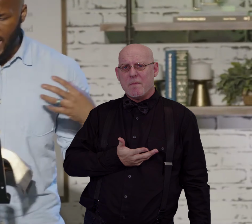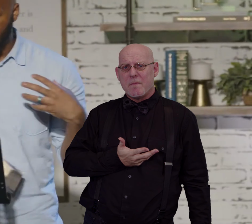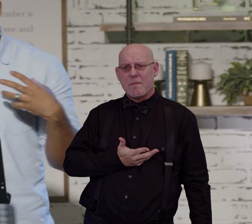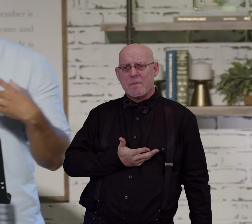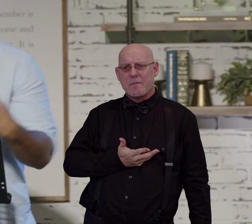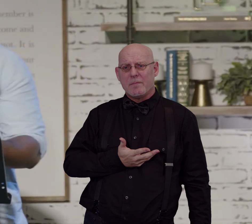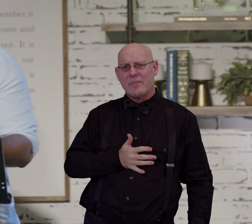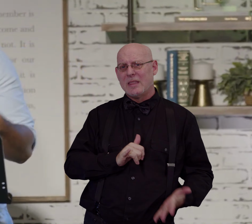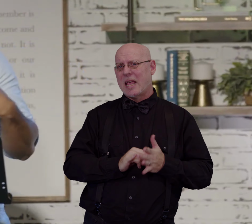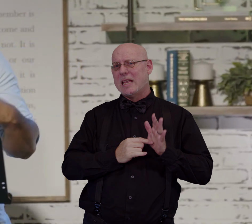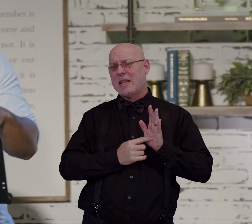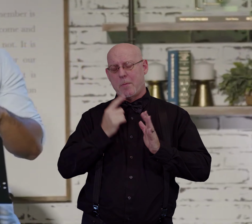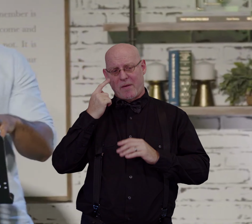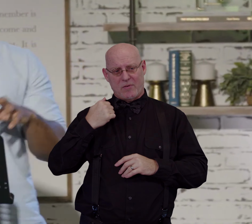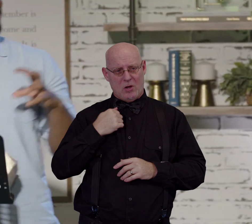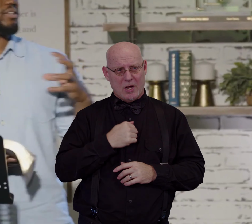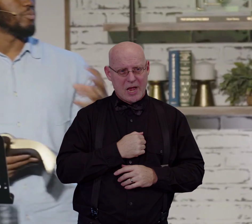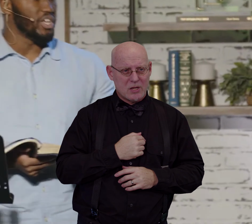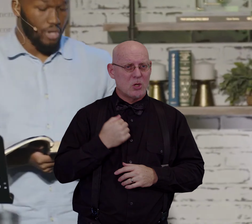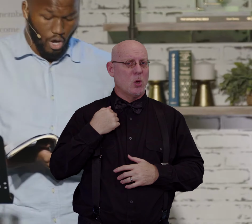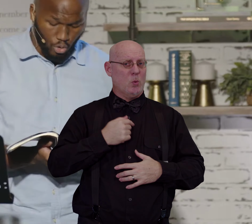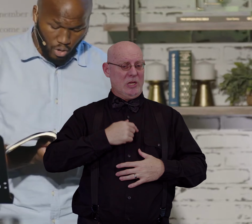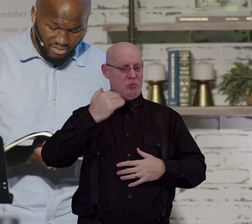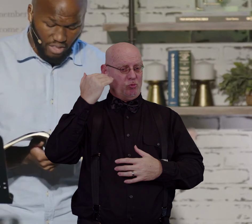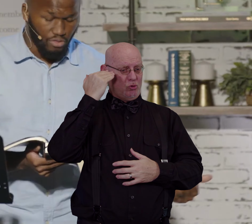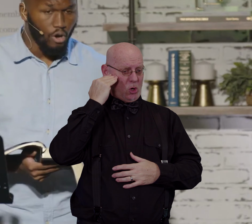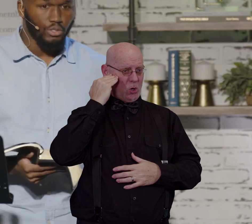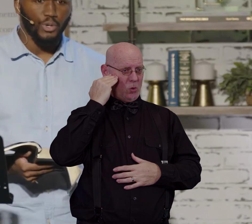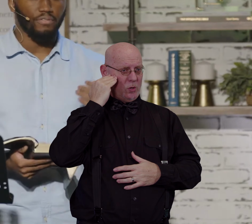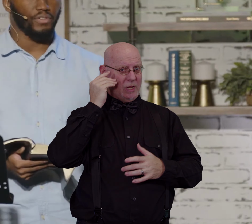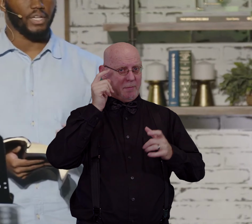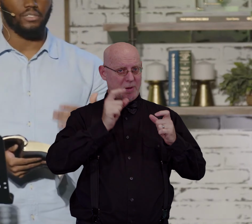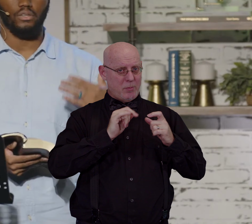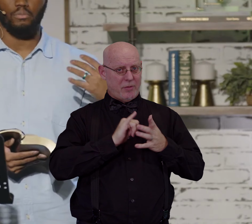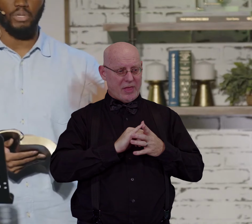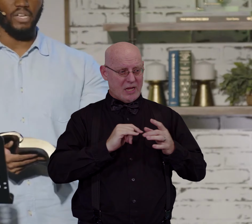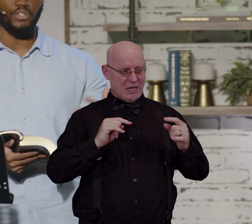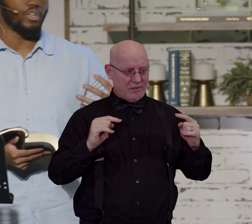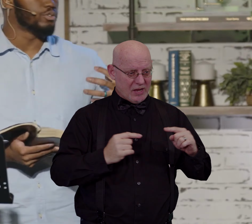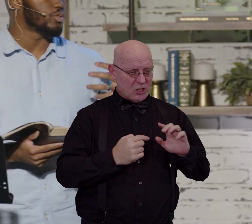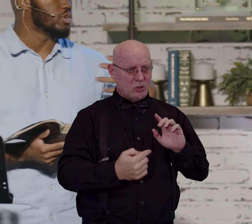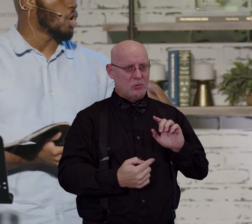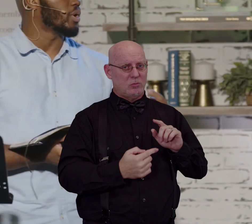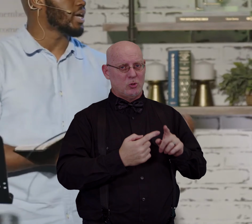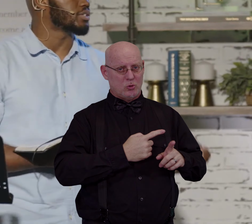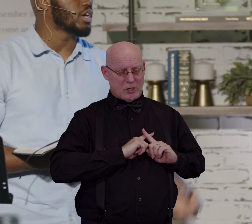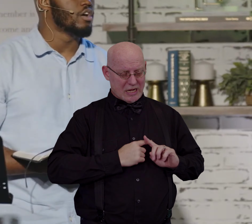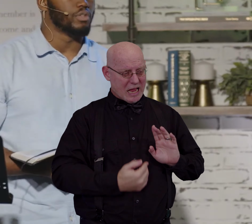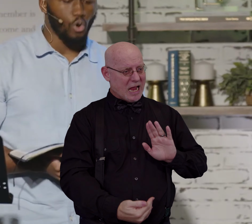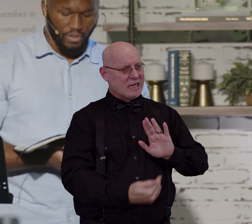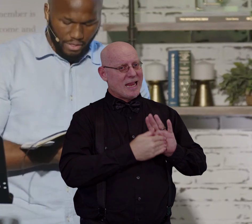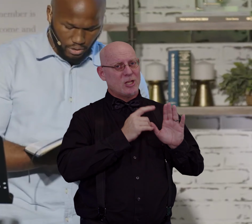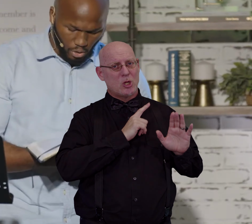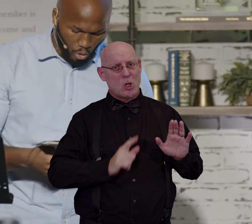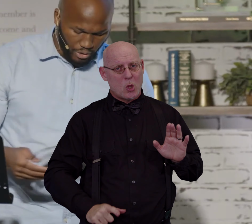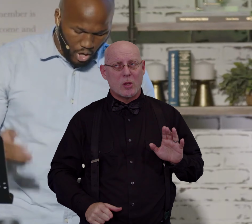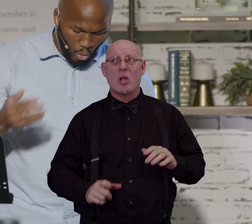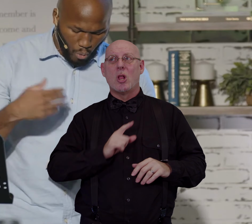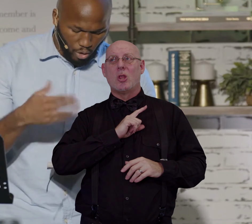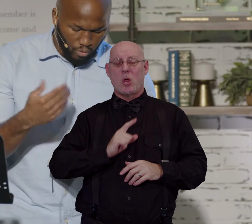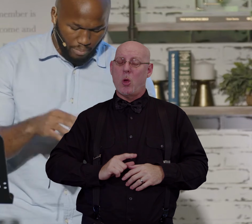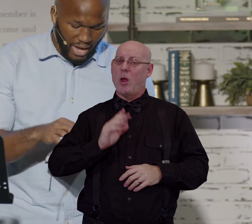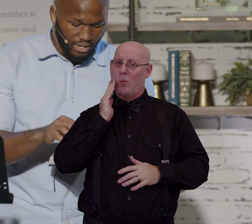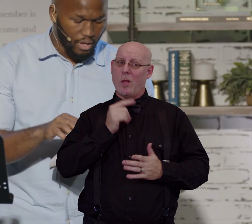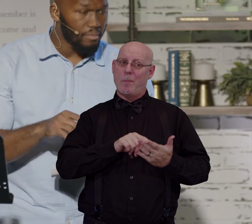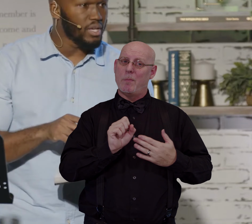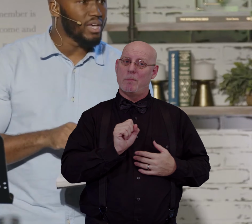so that is an example for us that we know that those who afflict believers, those who go against the Lord, that the Lord